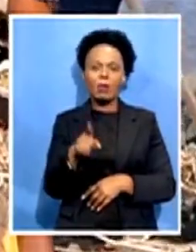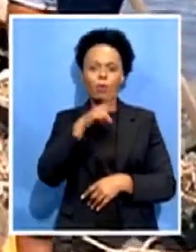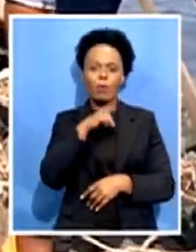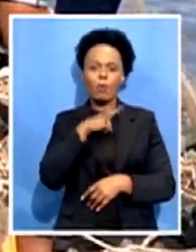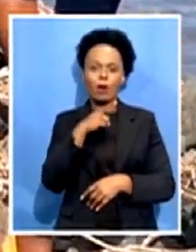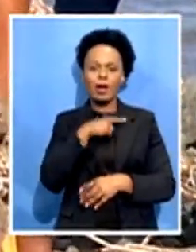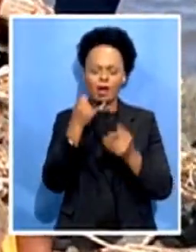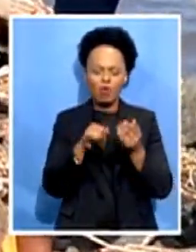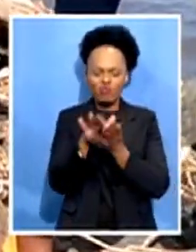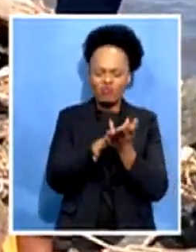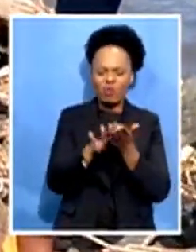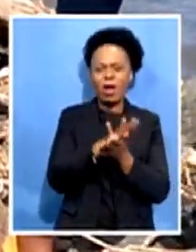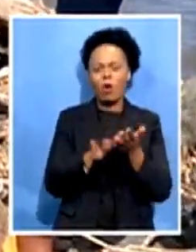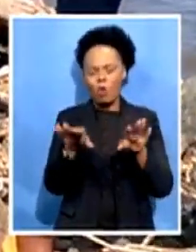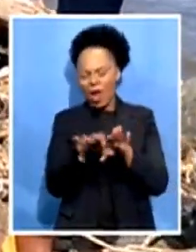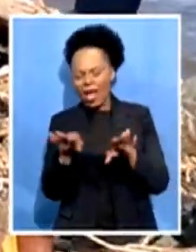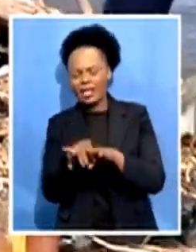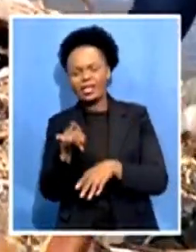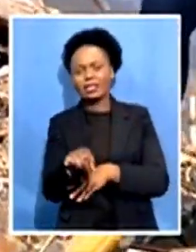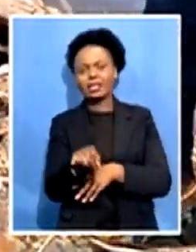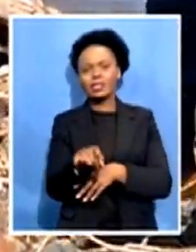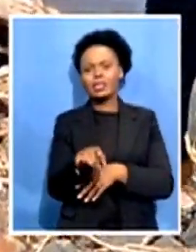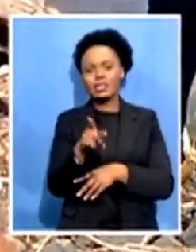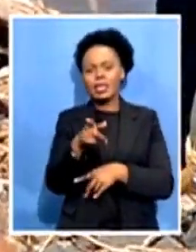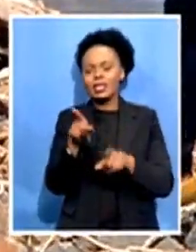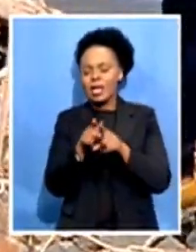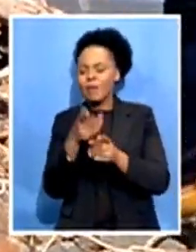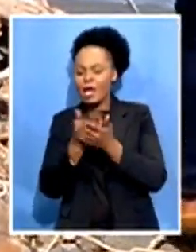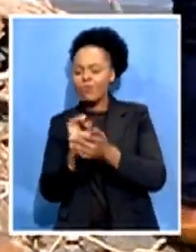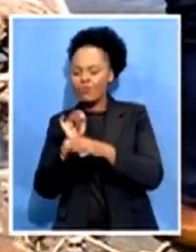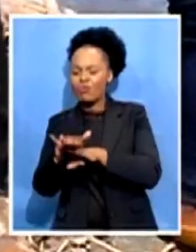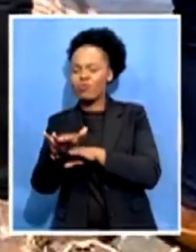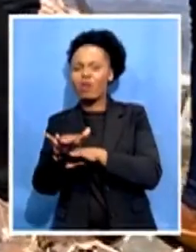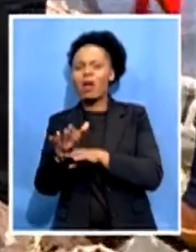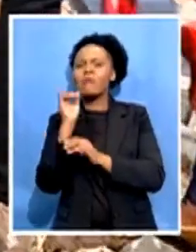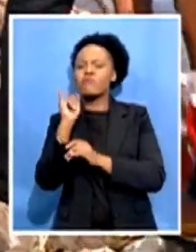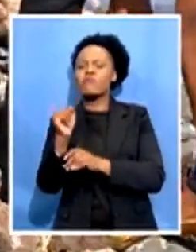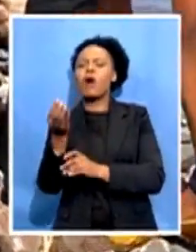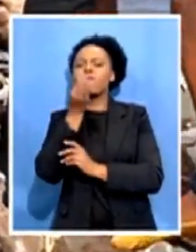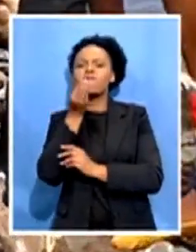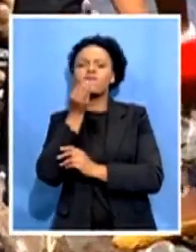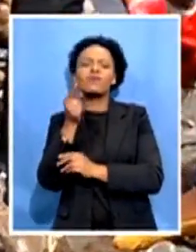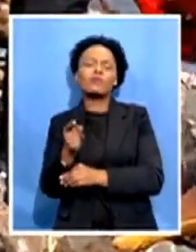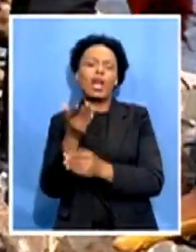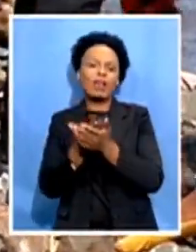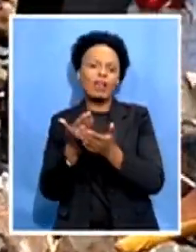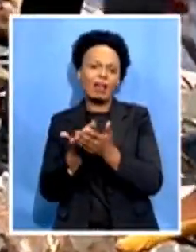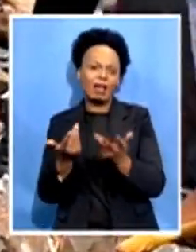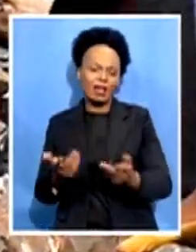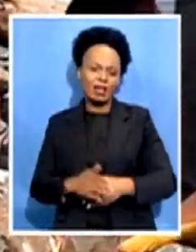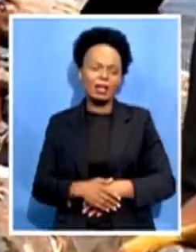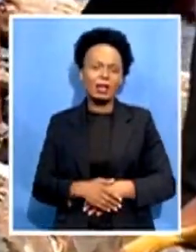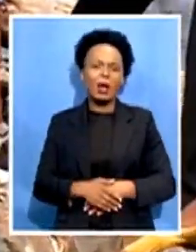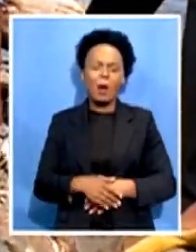food chain, unfortunately, includes us as well. So it really is, you know, we cannot afford to live in silos. We cannot afford to just not care about